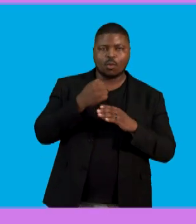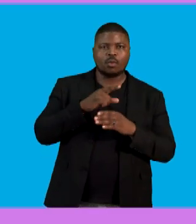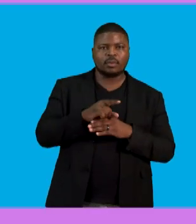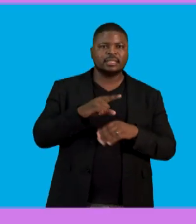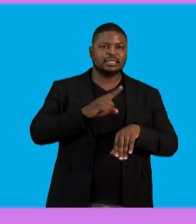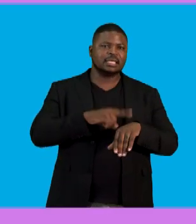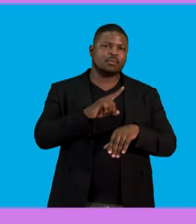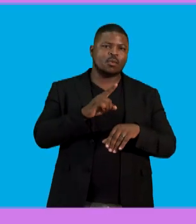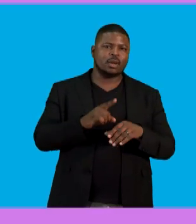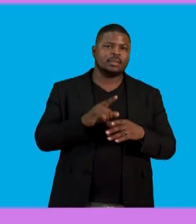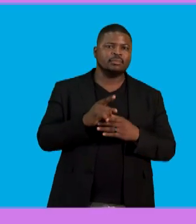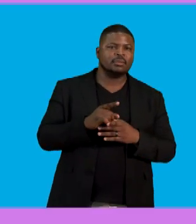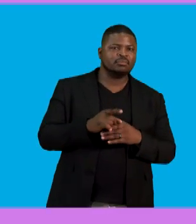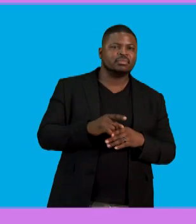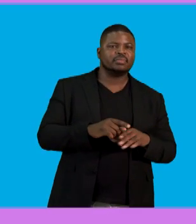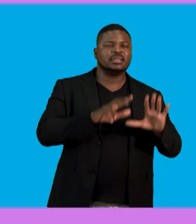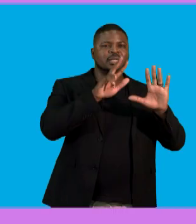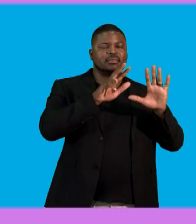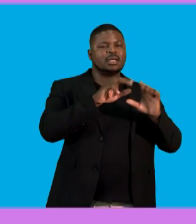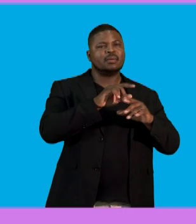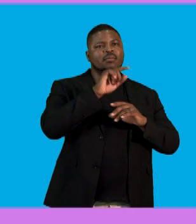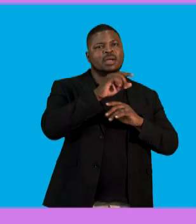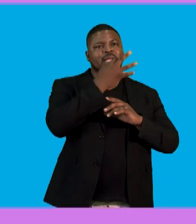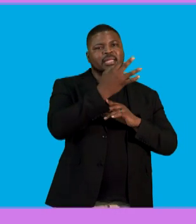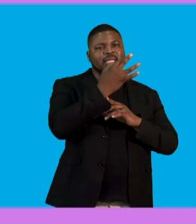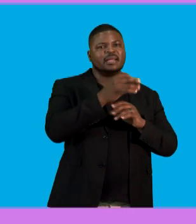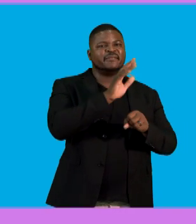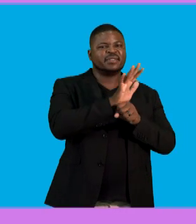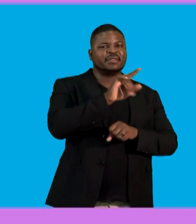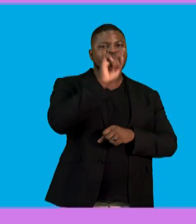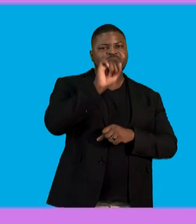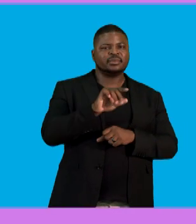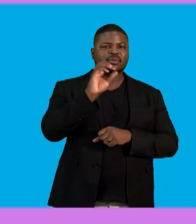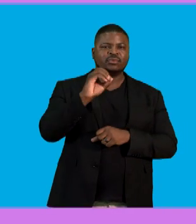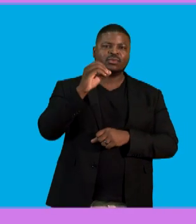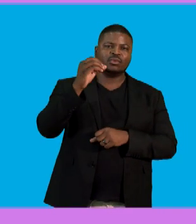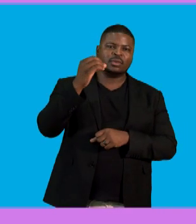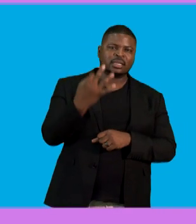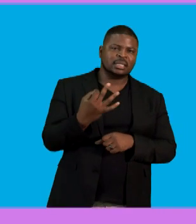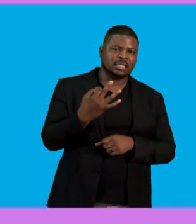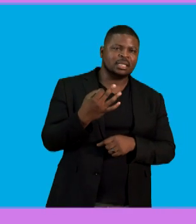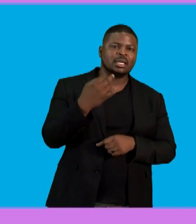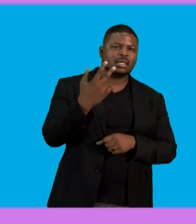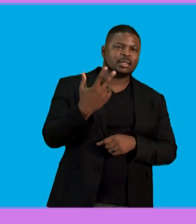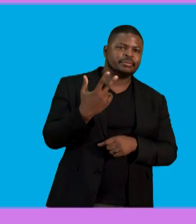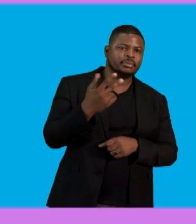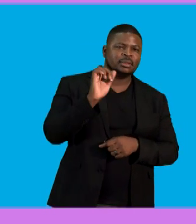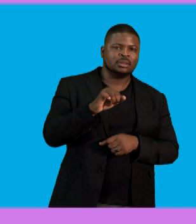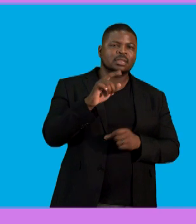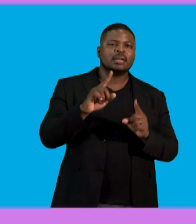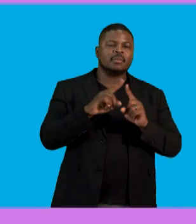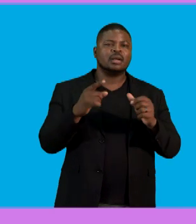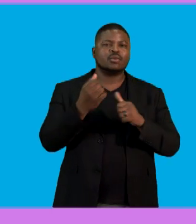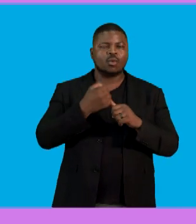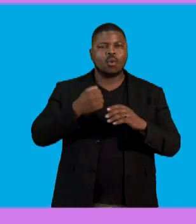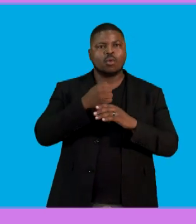at 3:08, and then for how long did Mpho cook it? For 15 minutes. So for 15 minutes. Then what